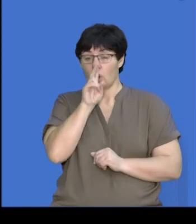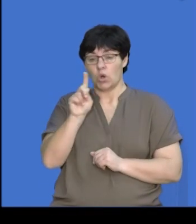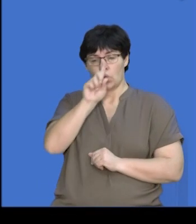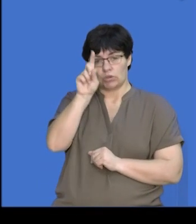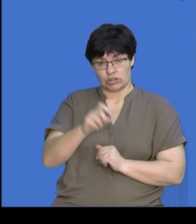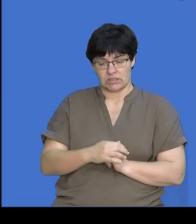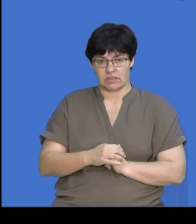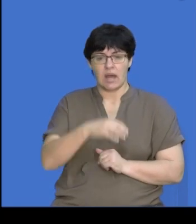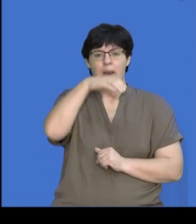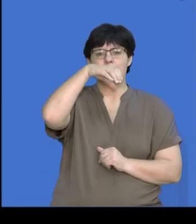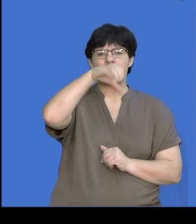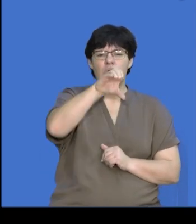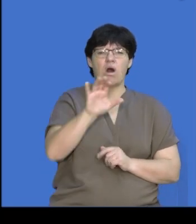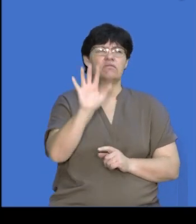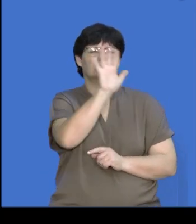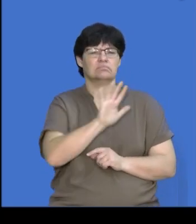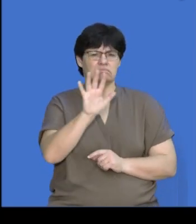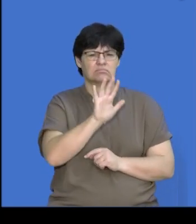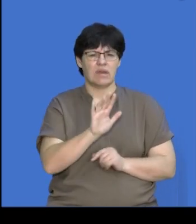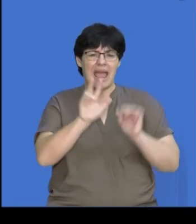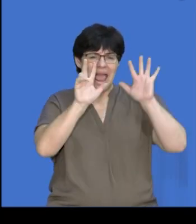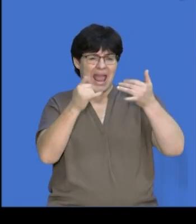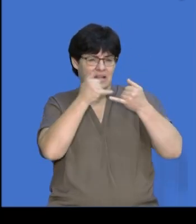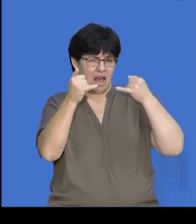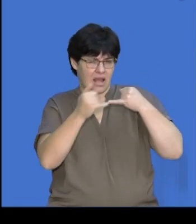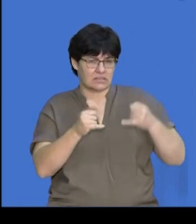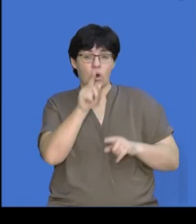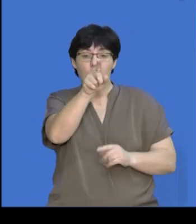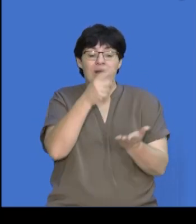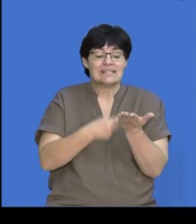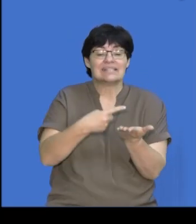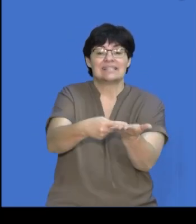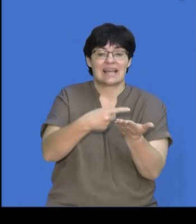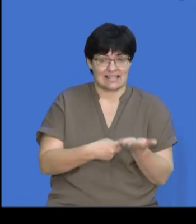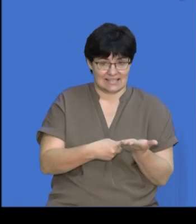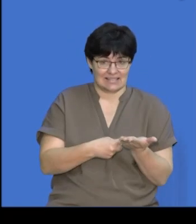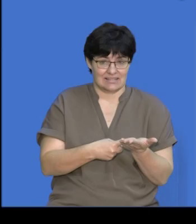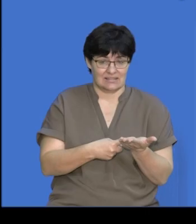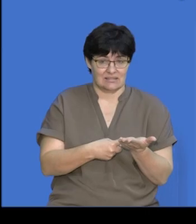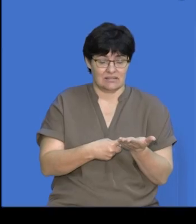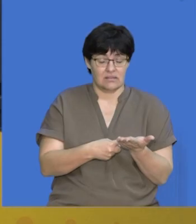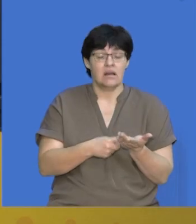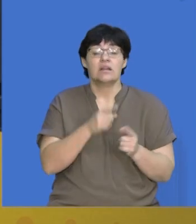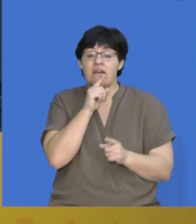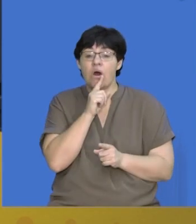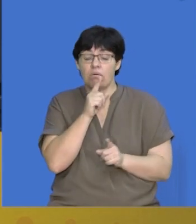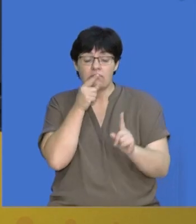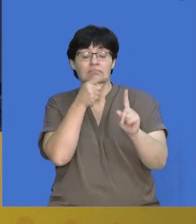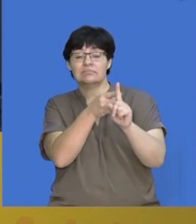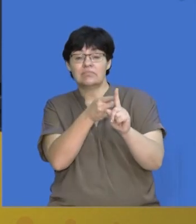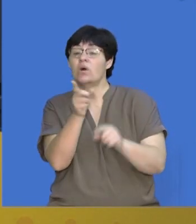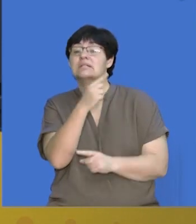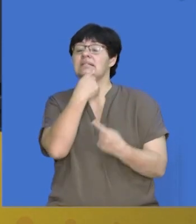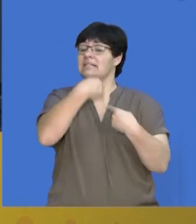a paragraph of approximately 8 lines, discuss. Now note that instructional verb discuss.